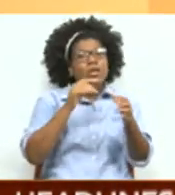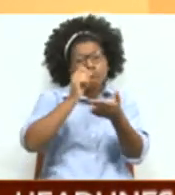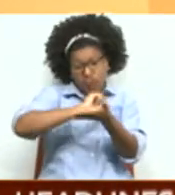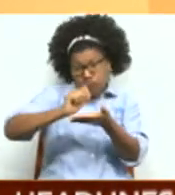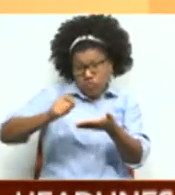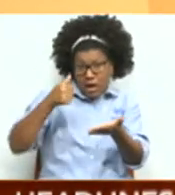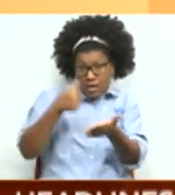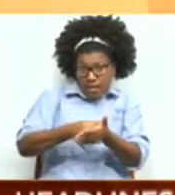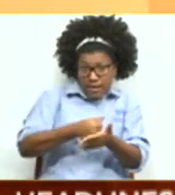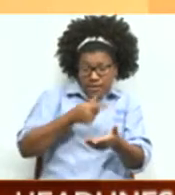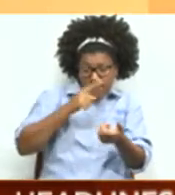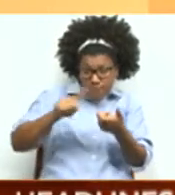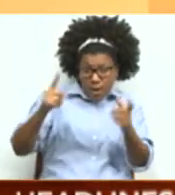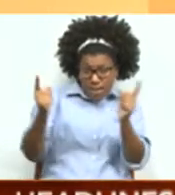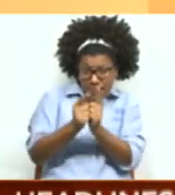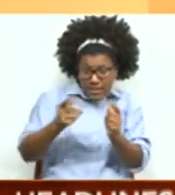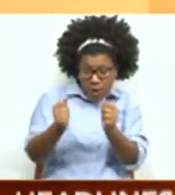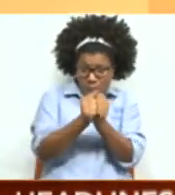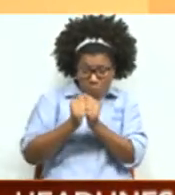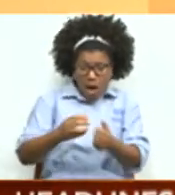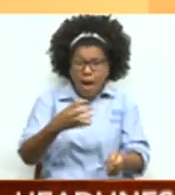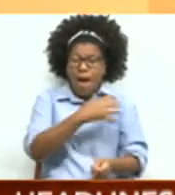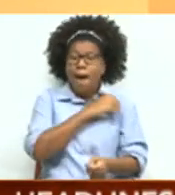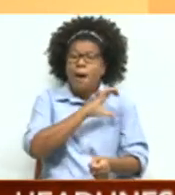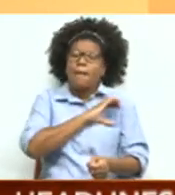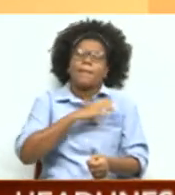Commissioner of Police.